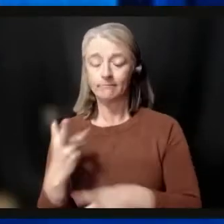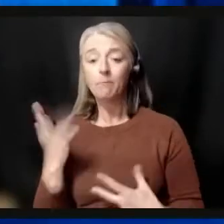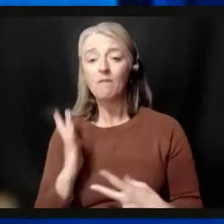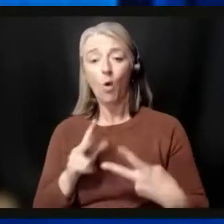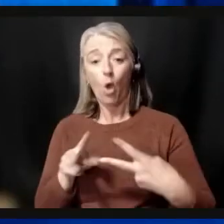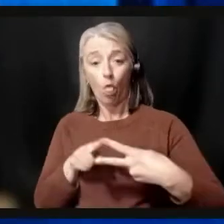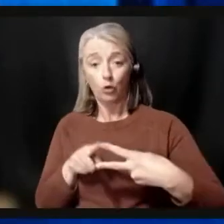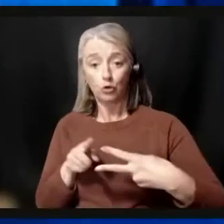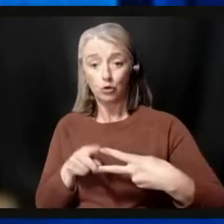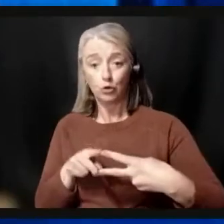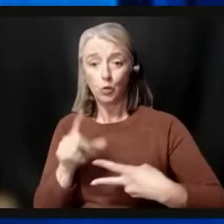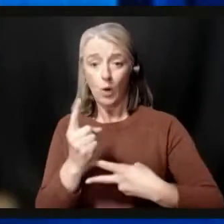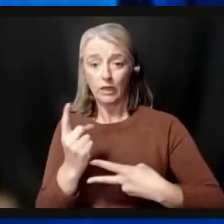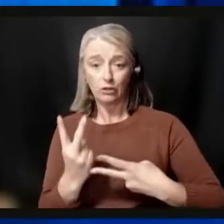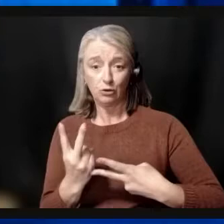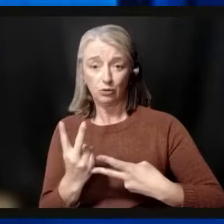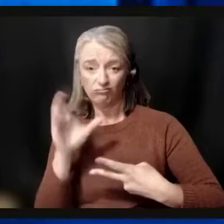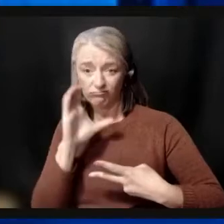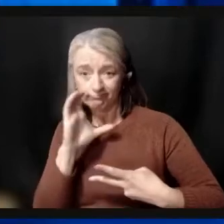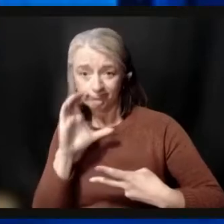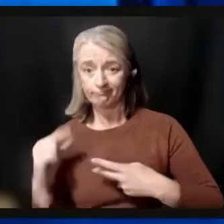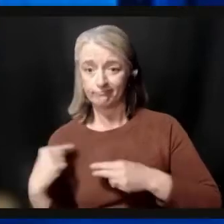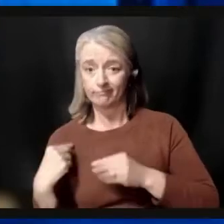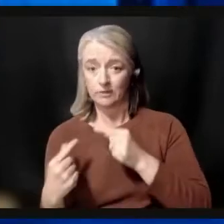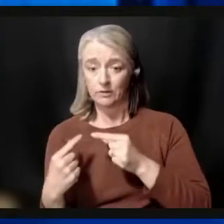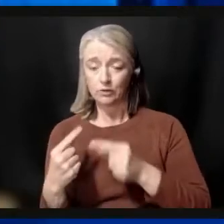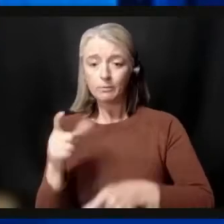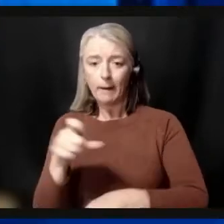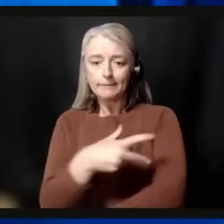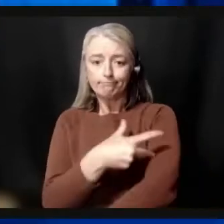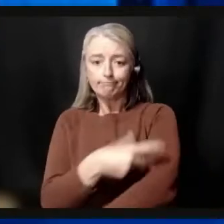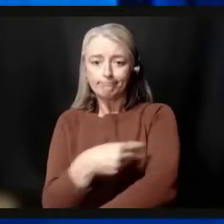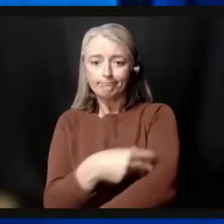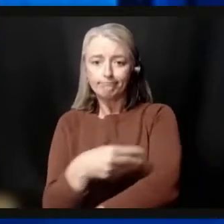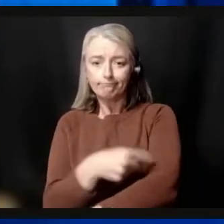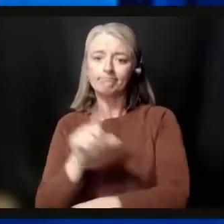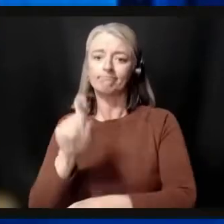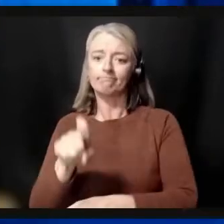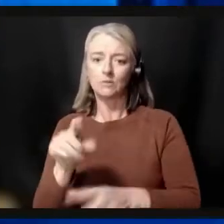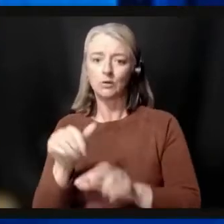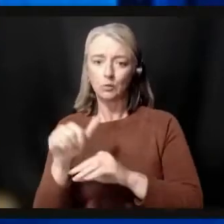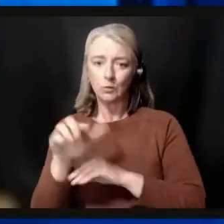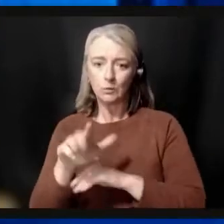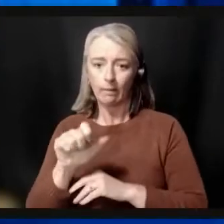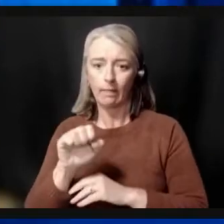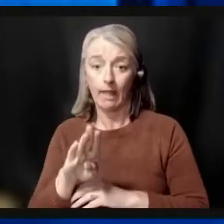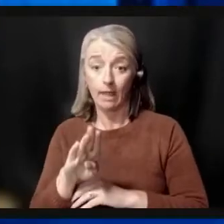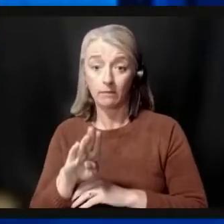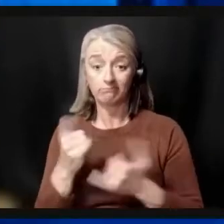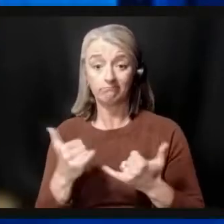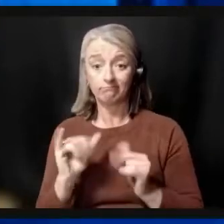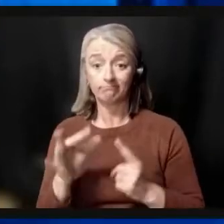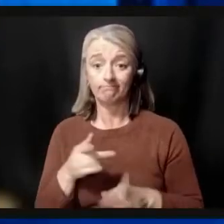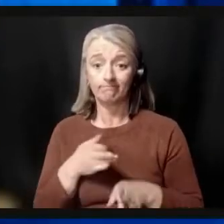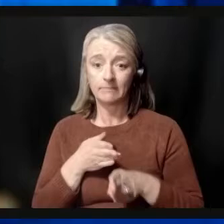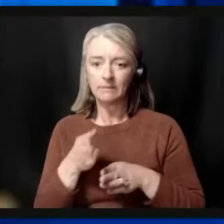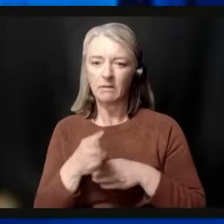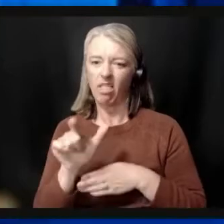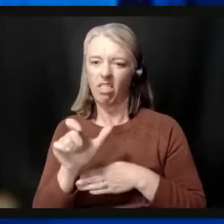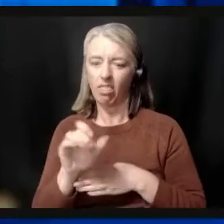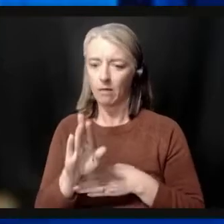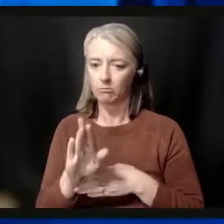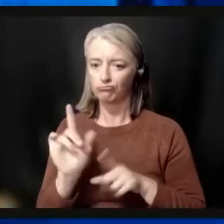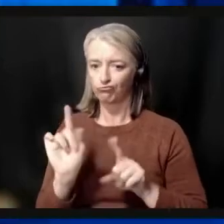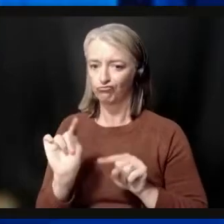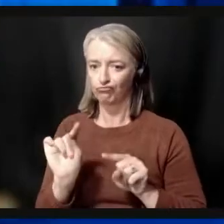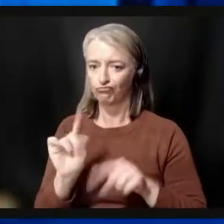and 2. You had to draw it from a tube of blood, and it went to a laboratory, and there's still specialty laboratories where these tests go. But it would